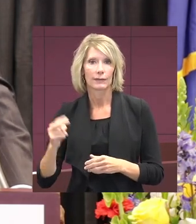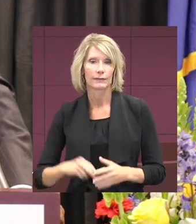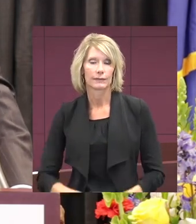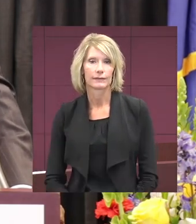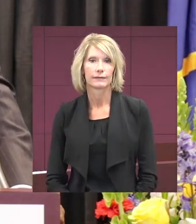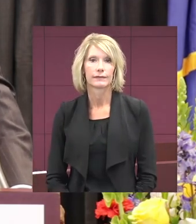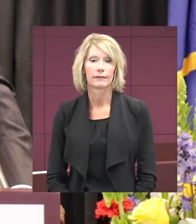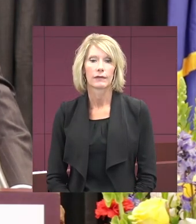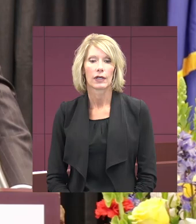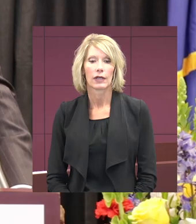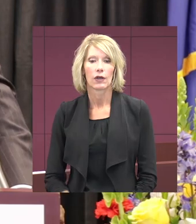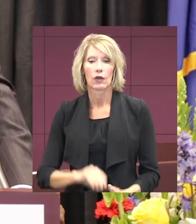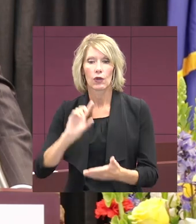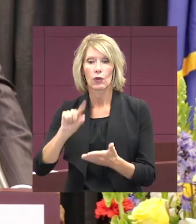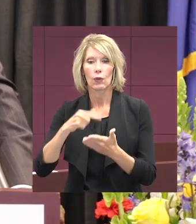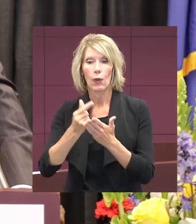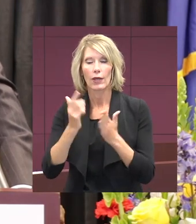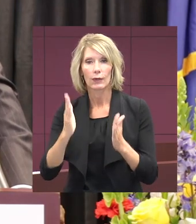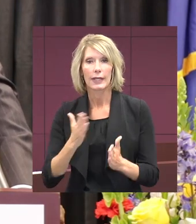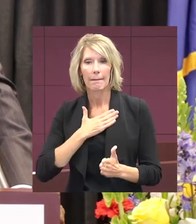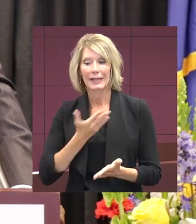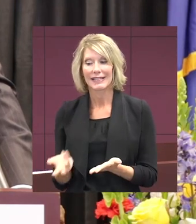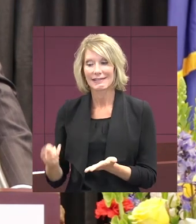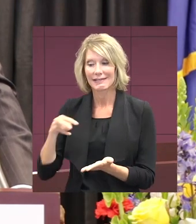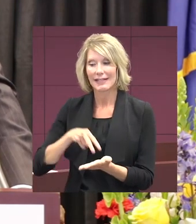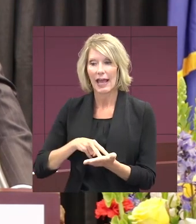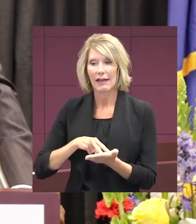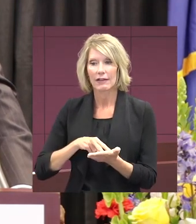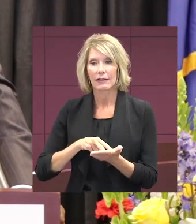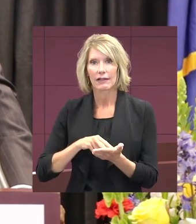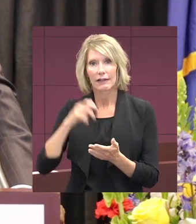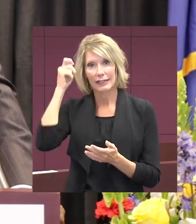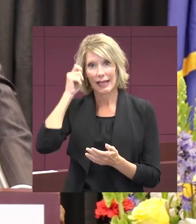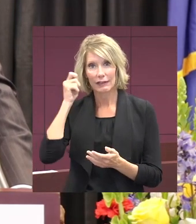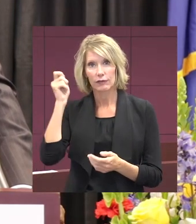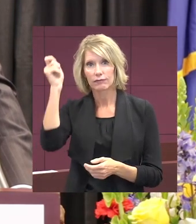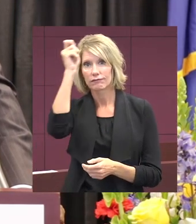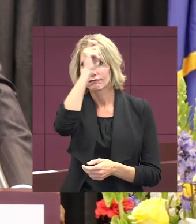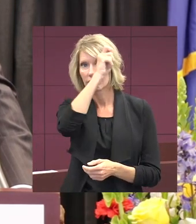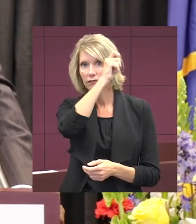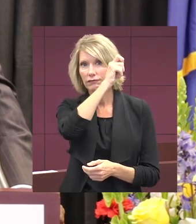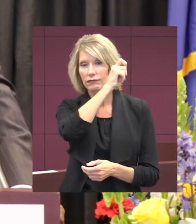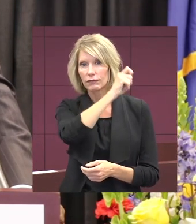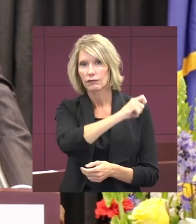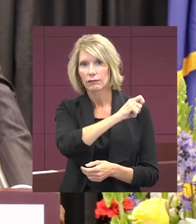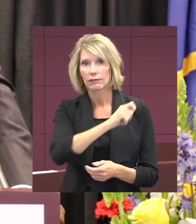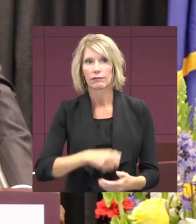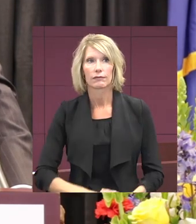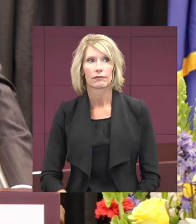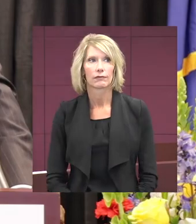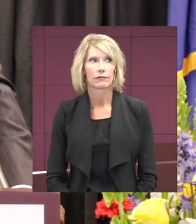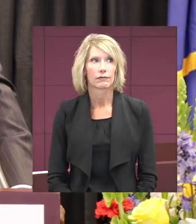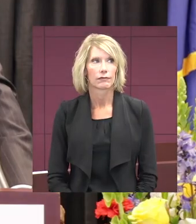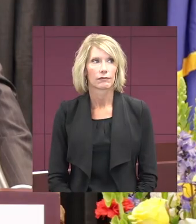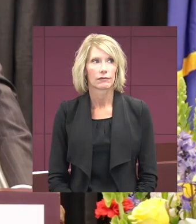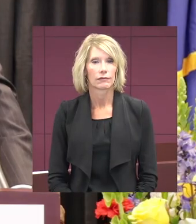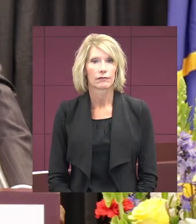Magnet School. Will the graduates please stand and move your tassel from the left to the right?